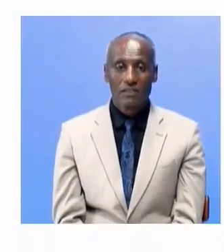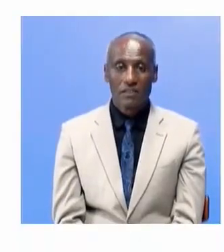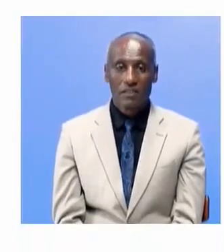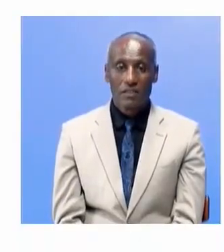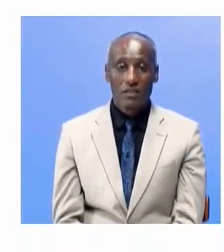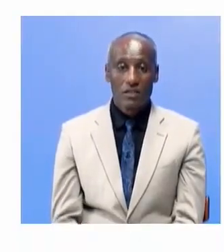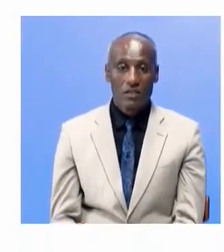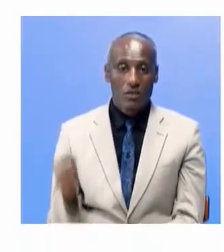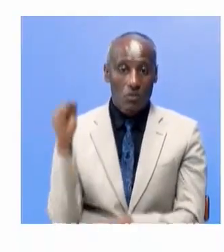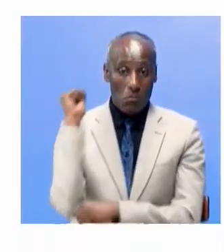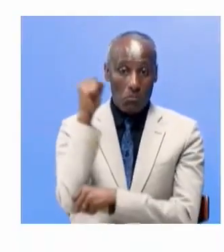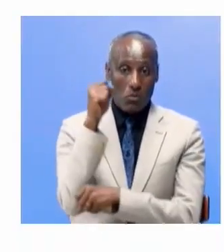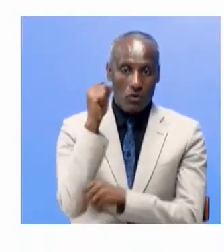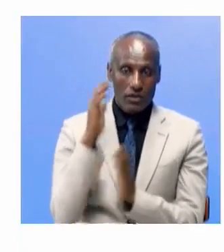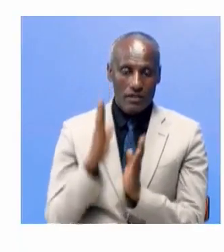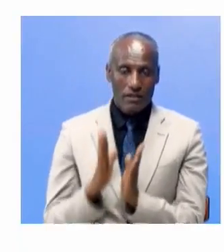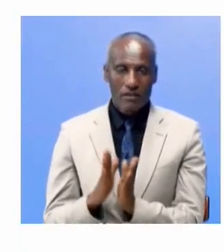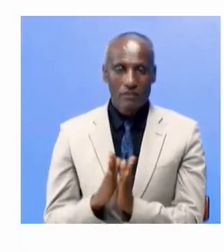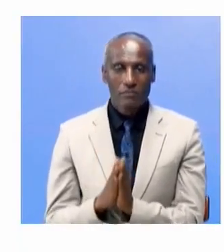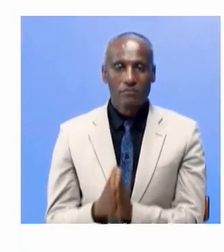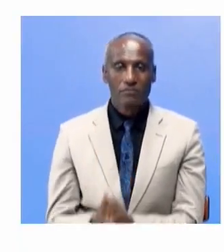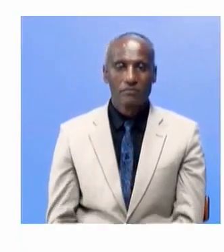Monera